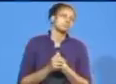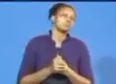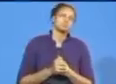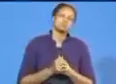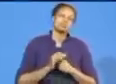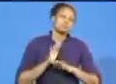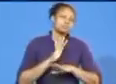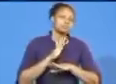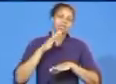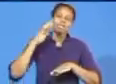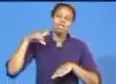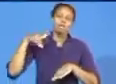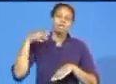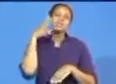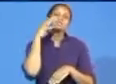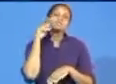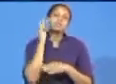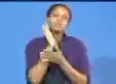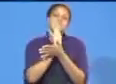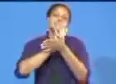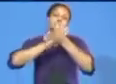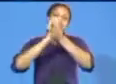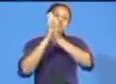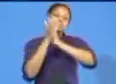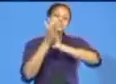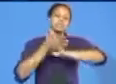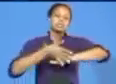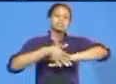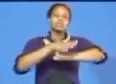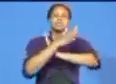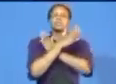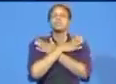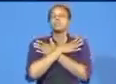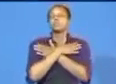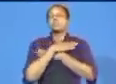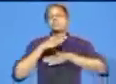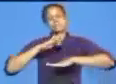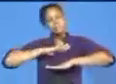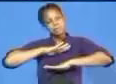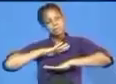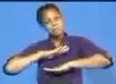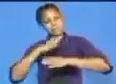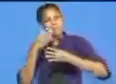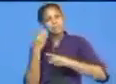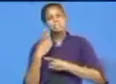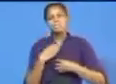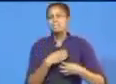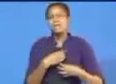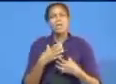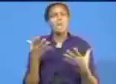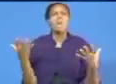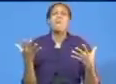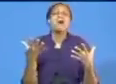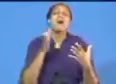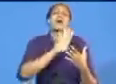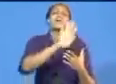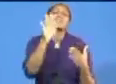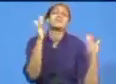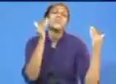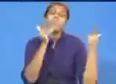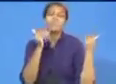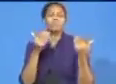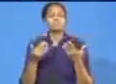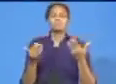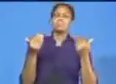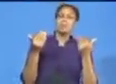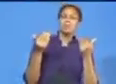the peace you're seeking, the wholeness you're seeking. What's your expectation? Now